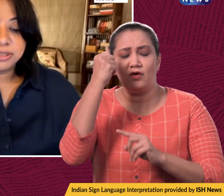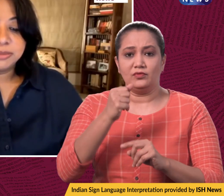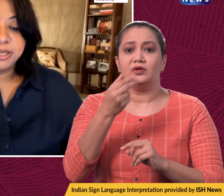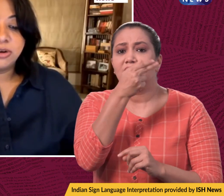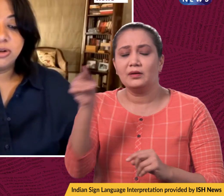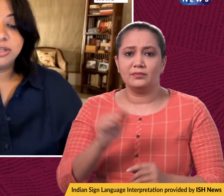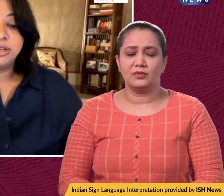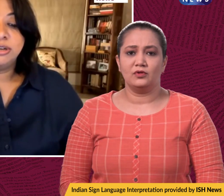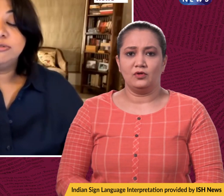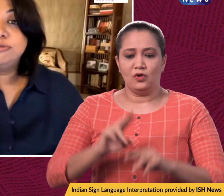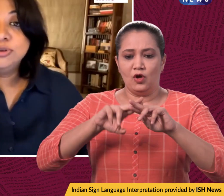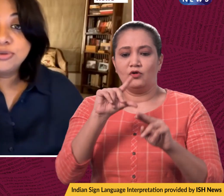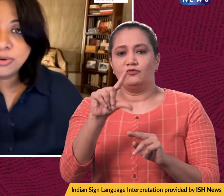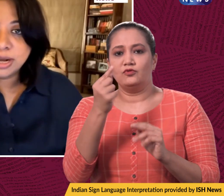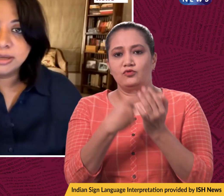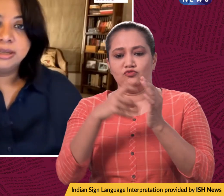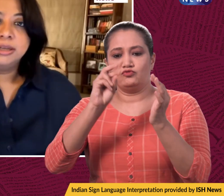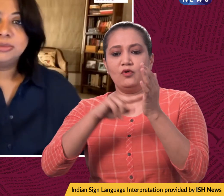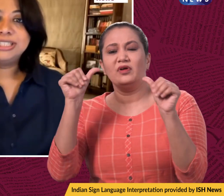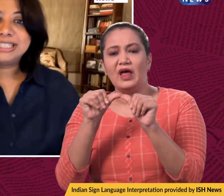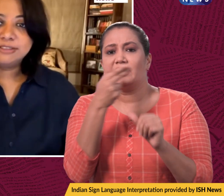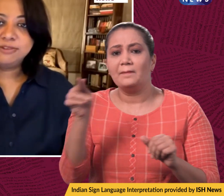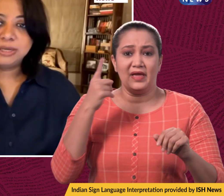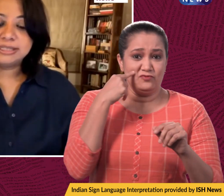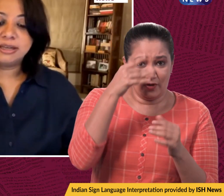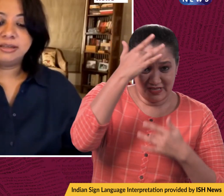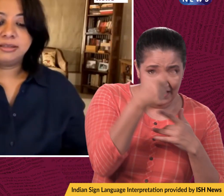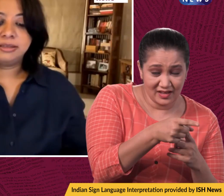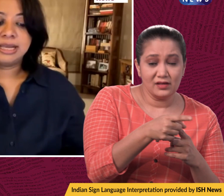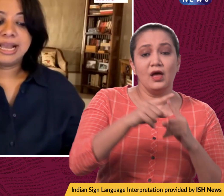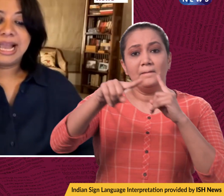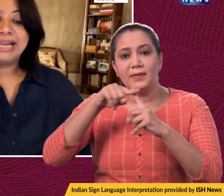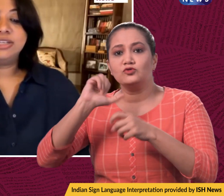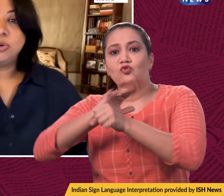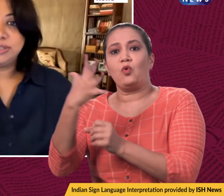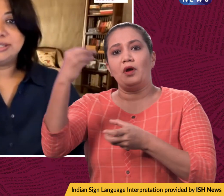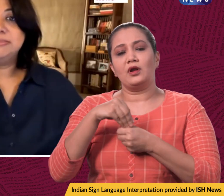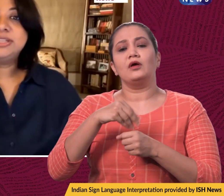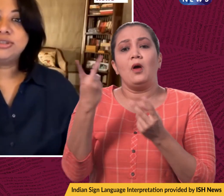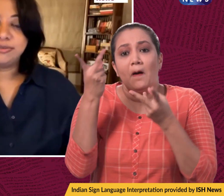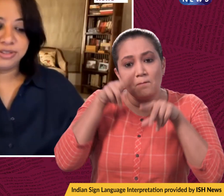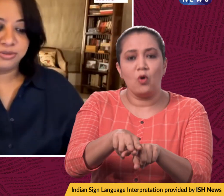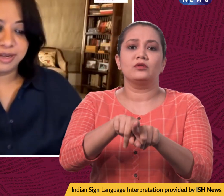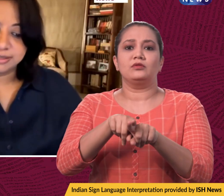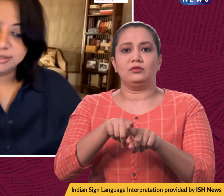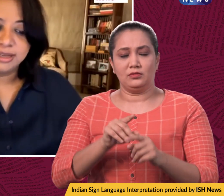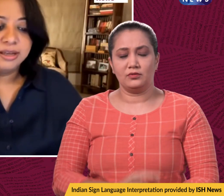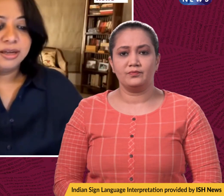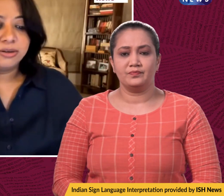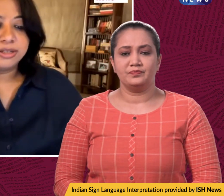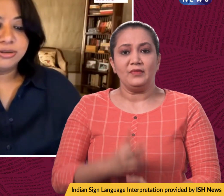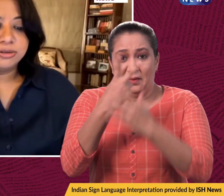case of what is being called Flurona, which is influenza and COVID. It's a mixture of these two